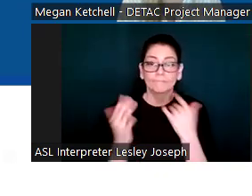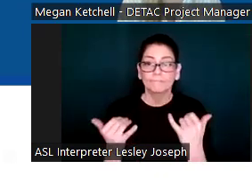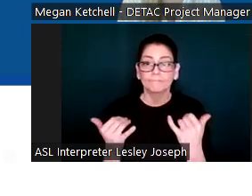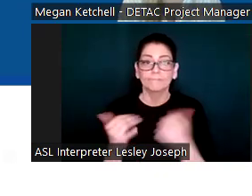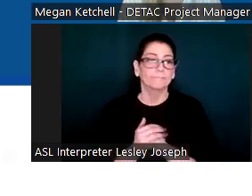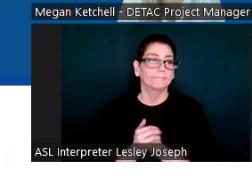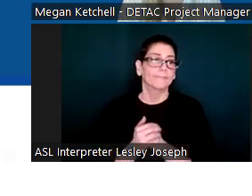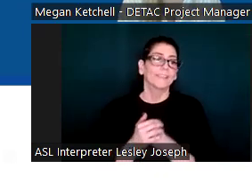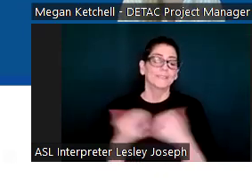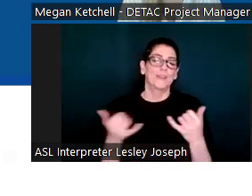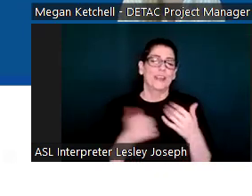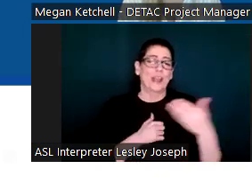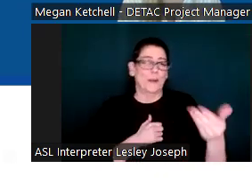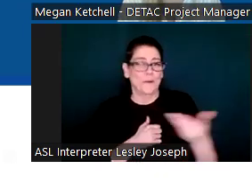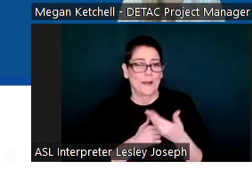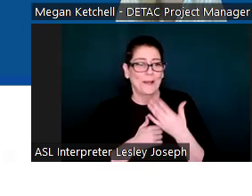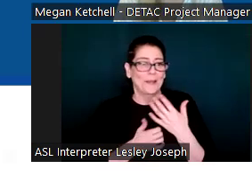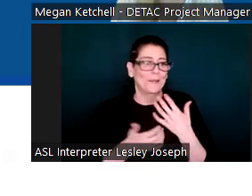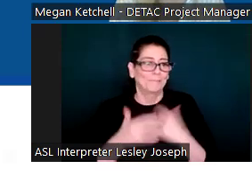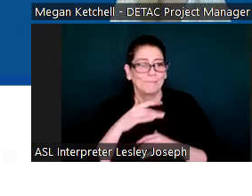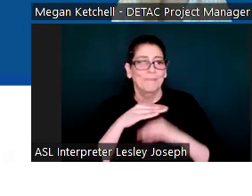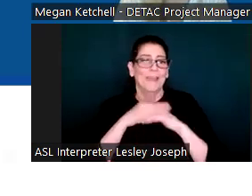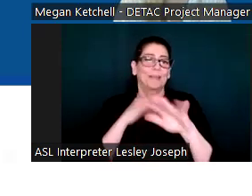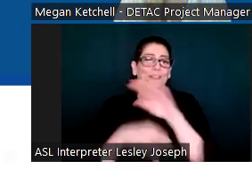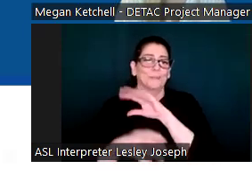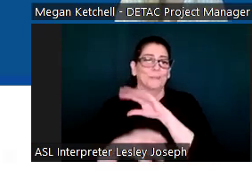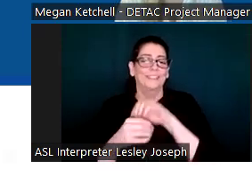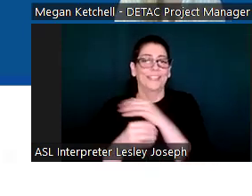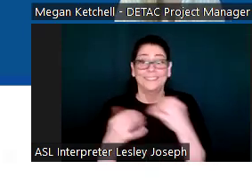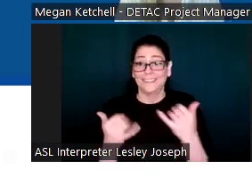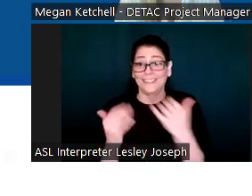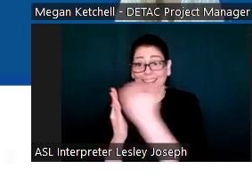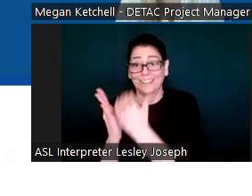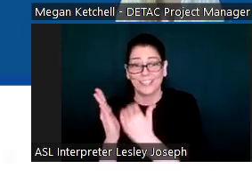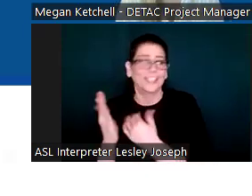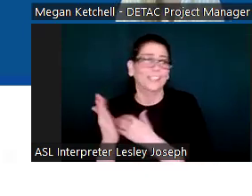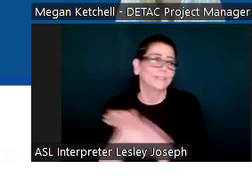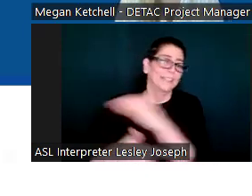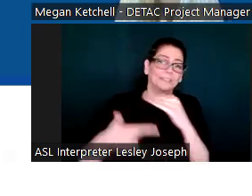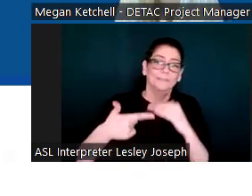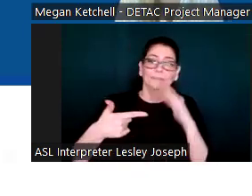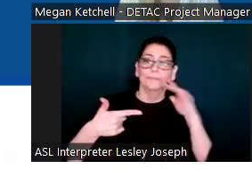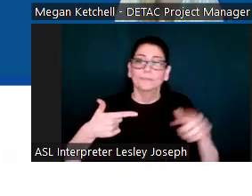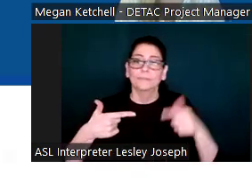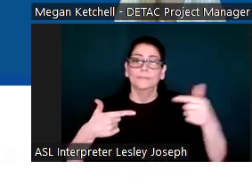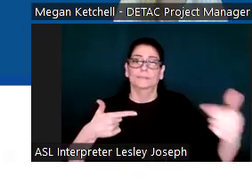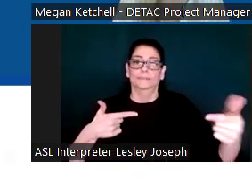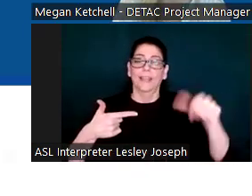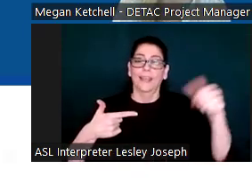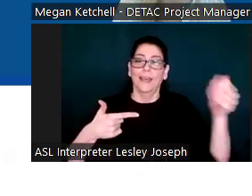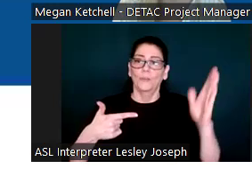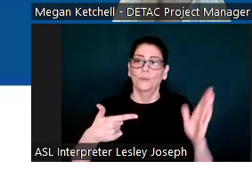of welcome, maximizing your participation, and today's agenda. Then I will turn it over to our other